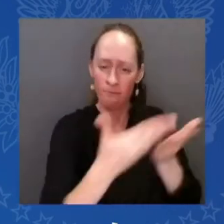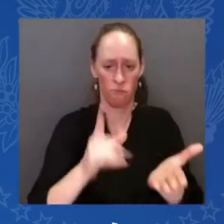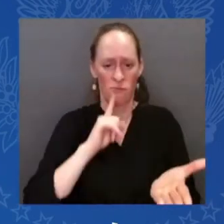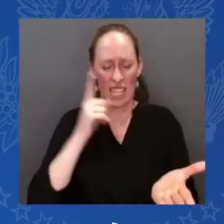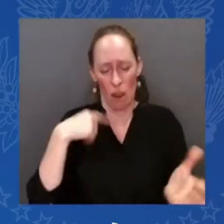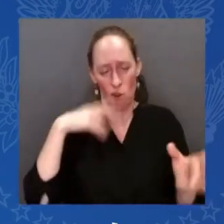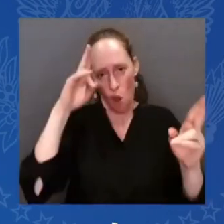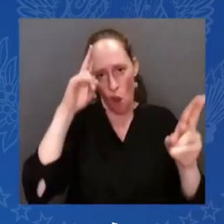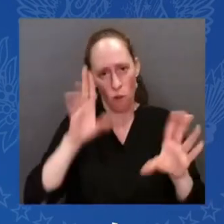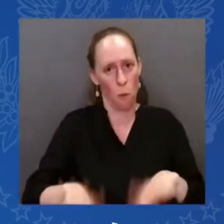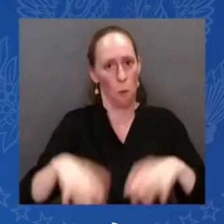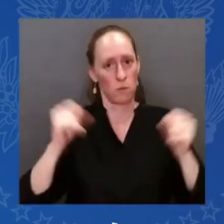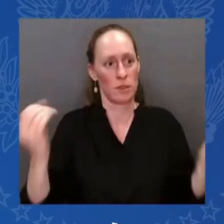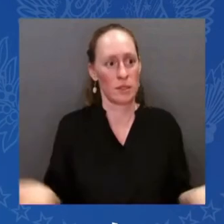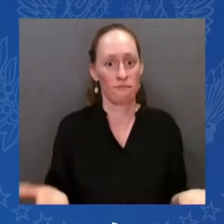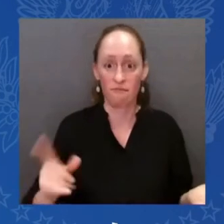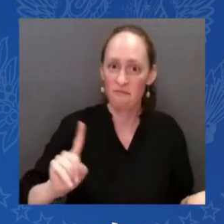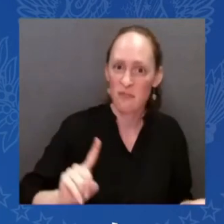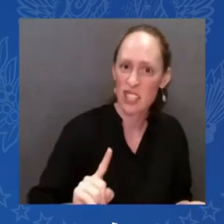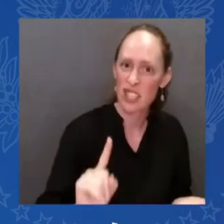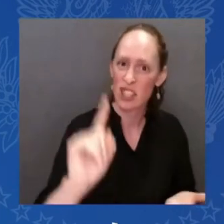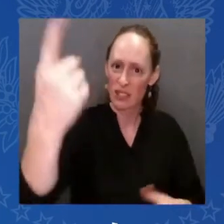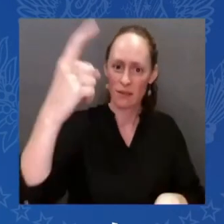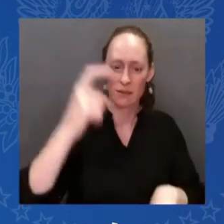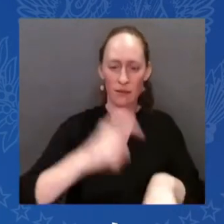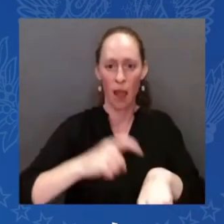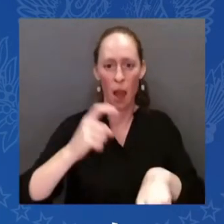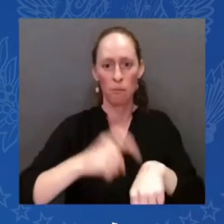community in the White House, the People's House, your house.